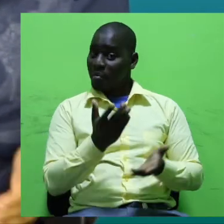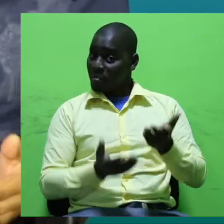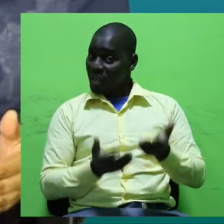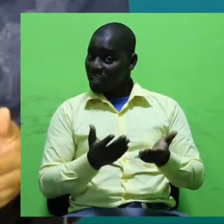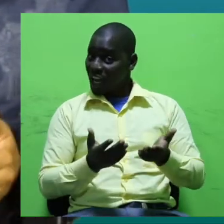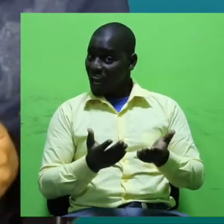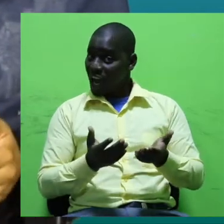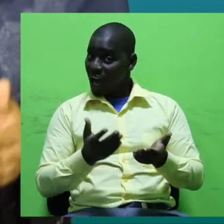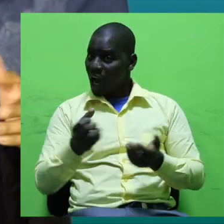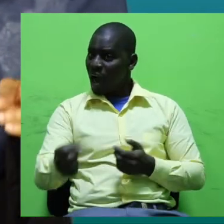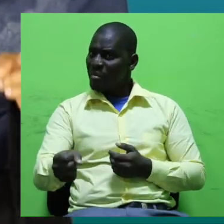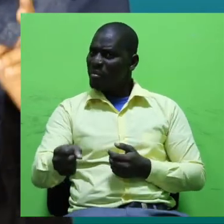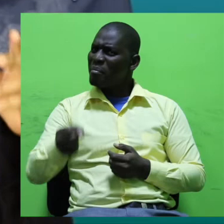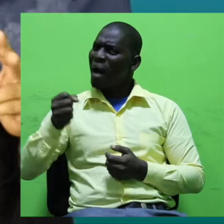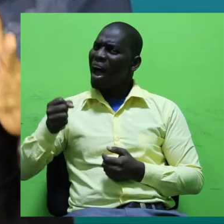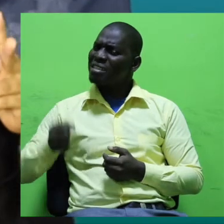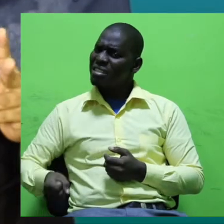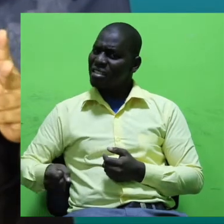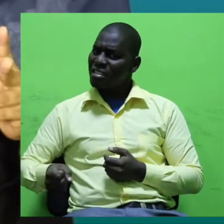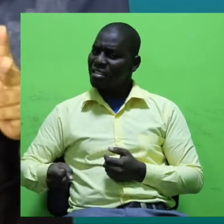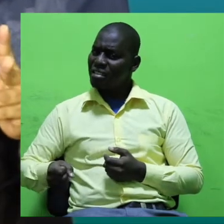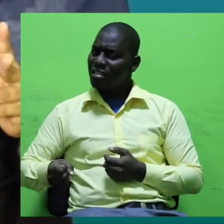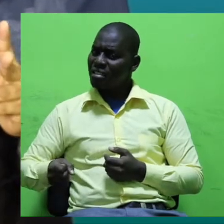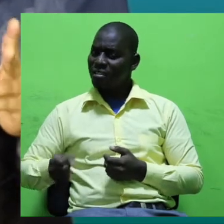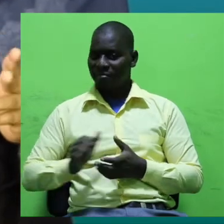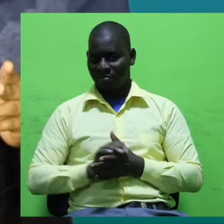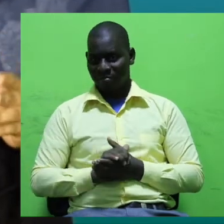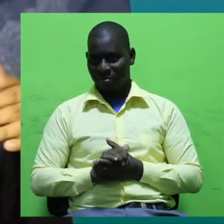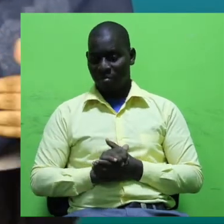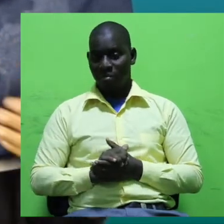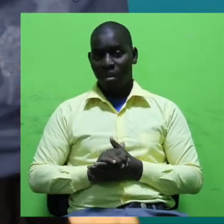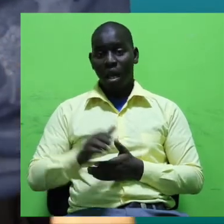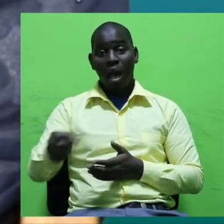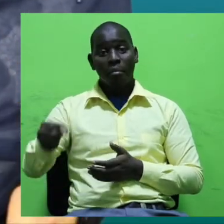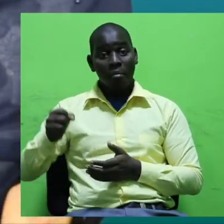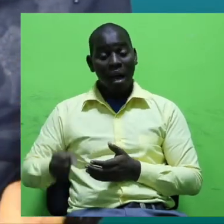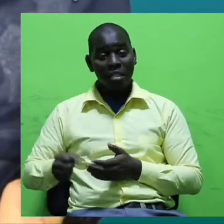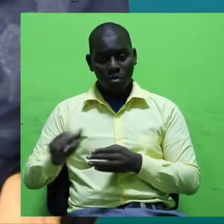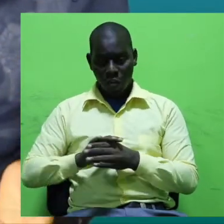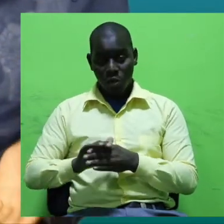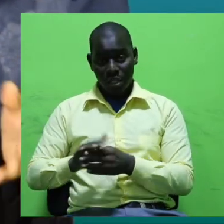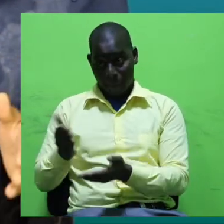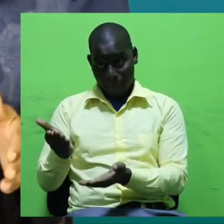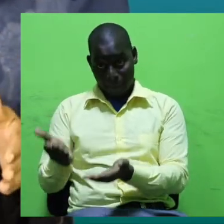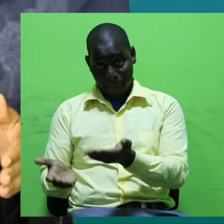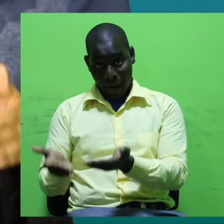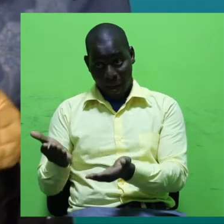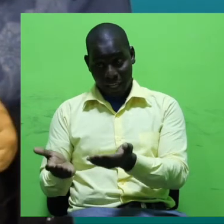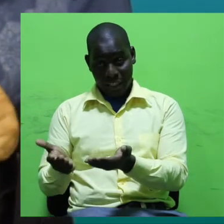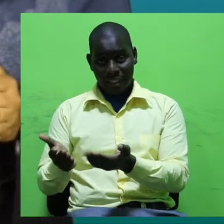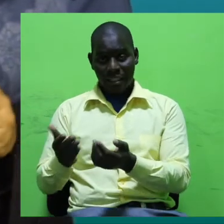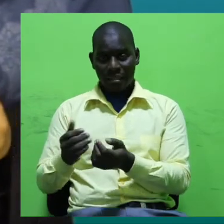Any time standard must answer 2 questions. First, when did it happen? And second,